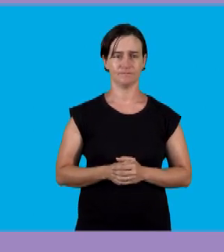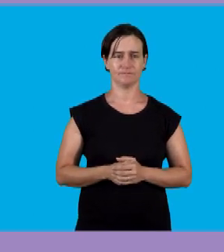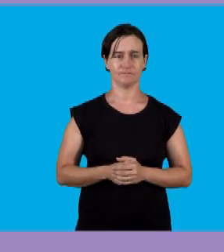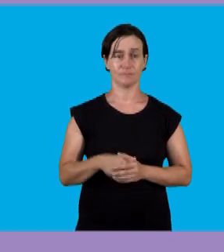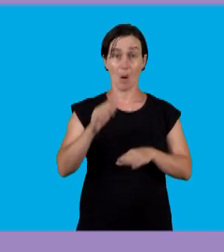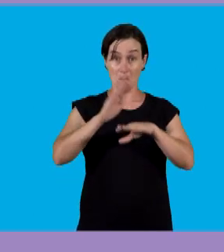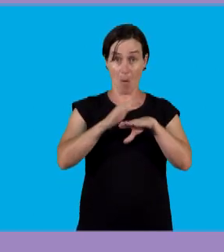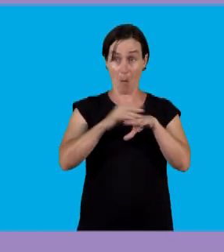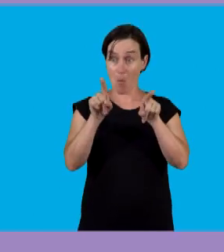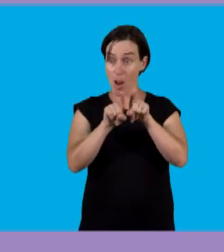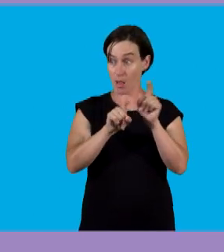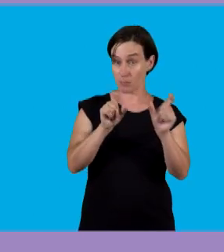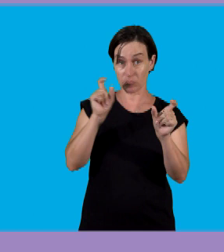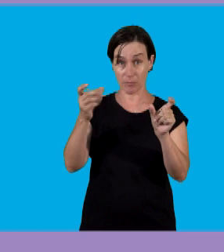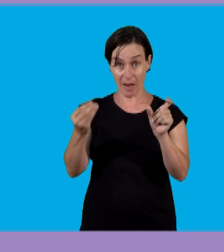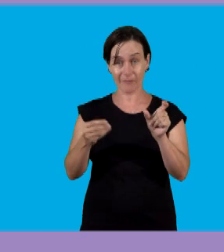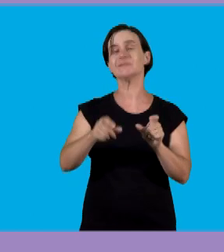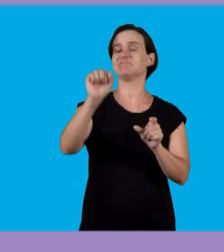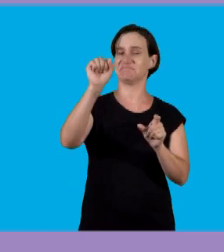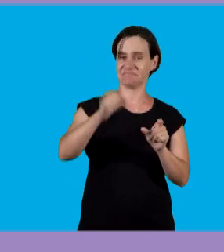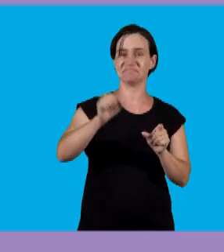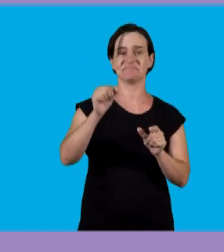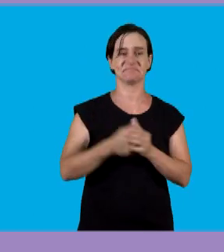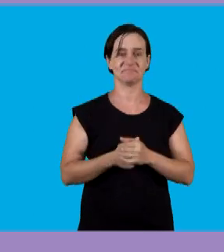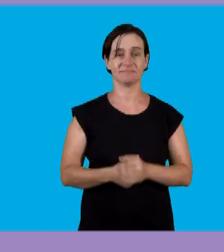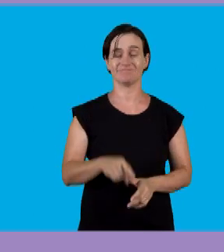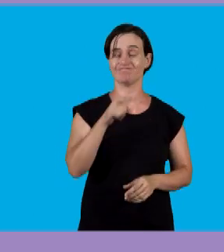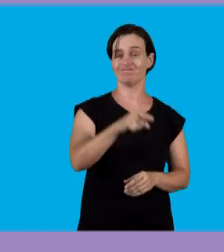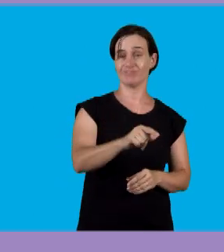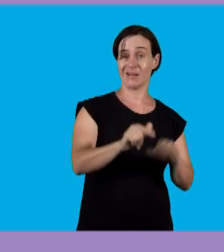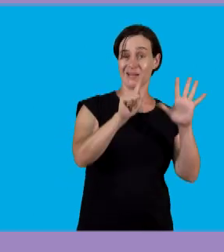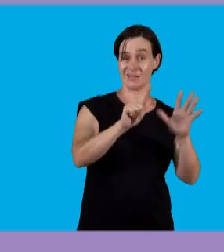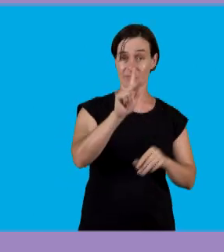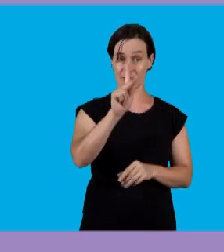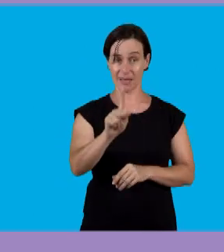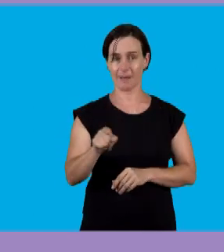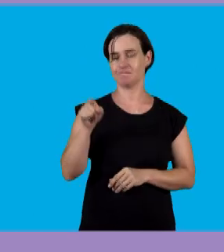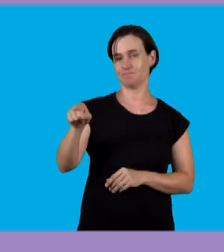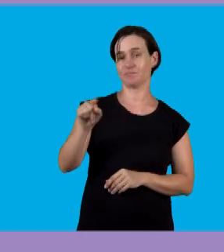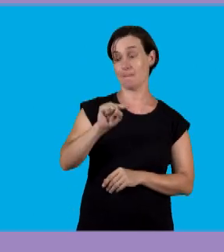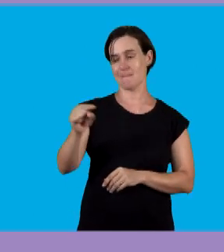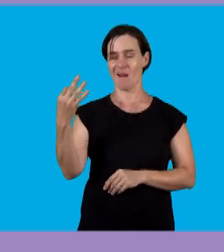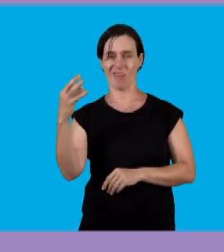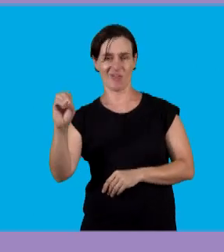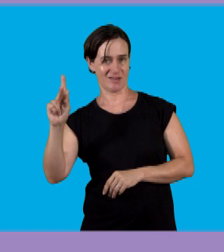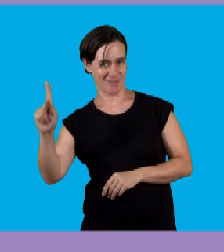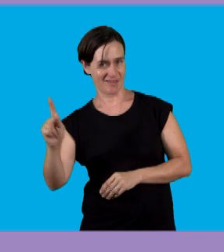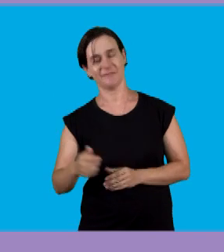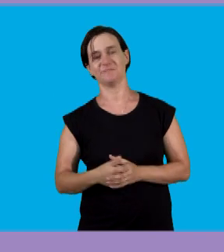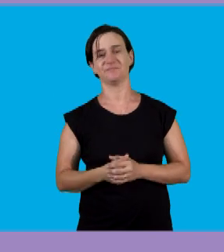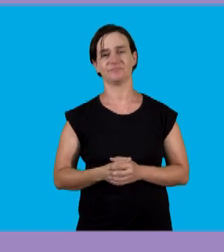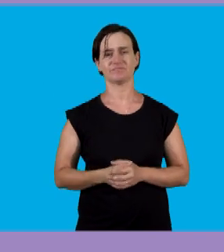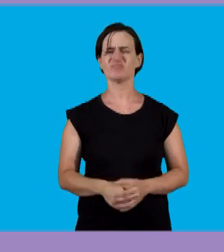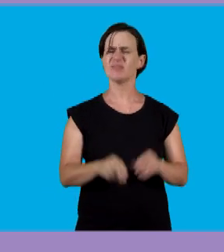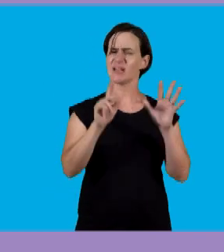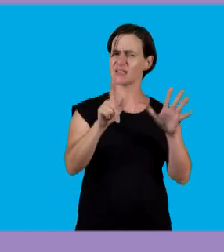And are they more like terms? Yes, we do. We have that 7k and that minus